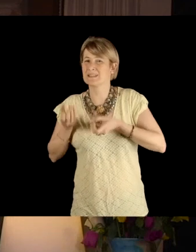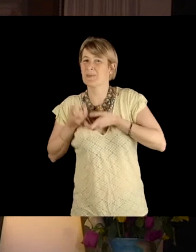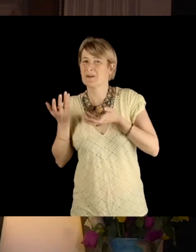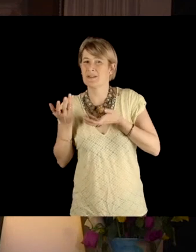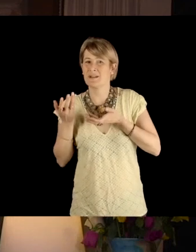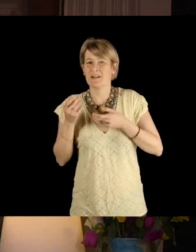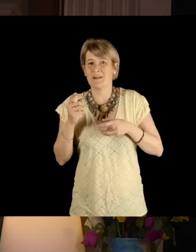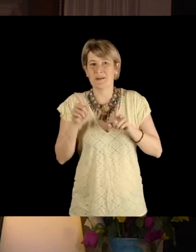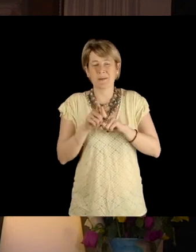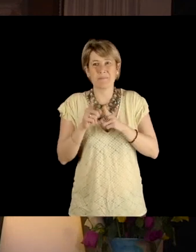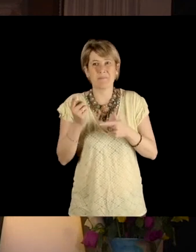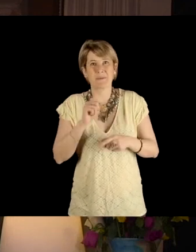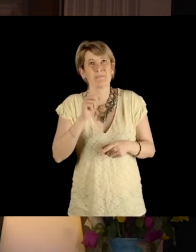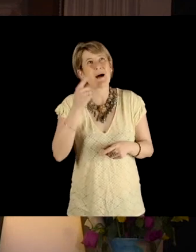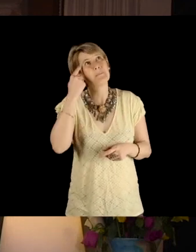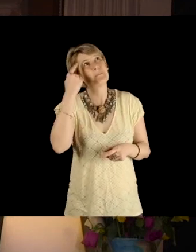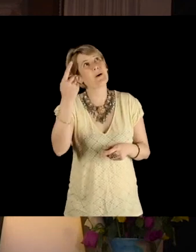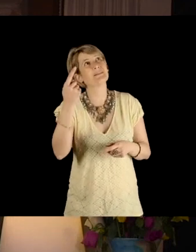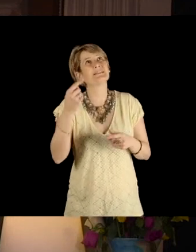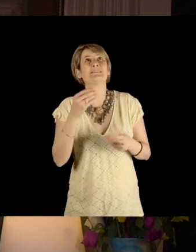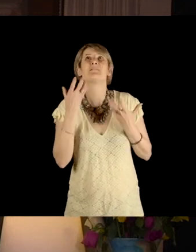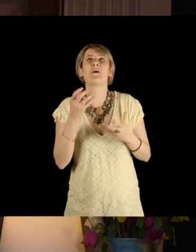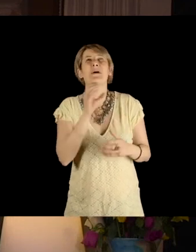Let's make a note of what we felt.